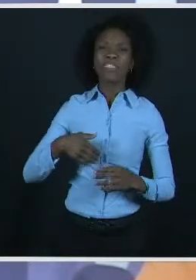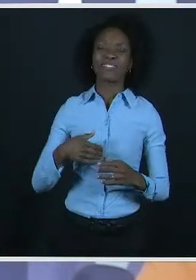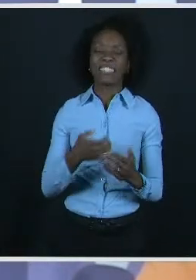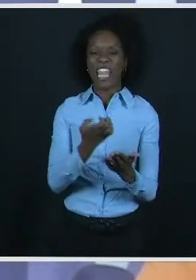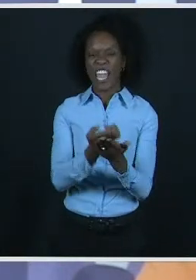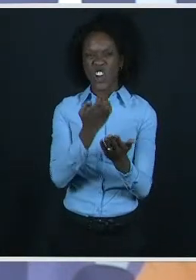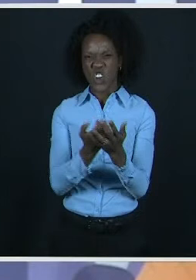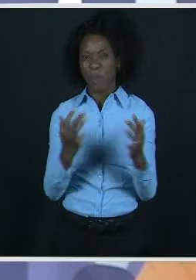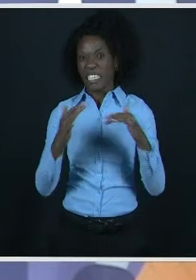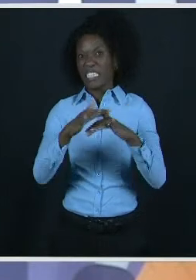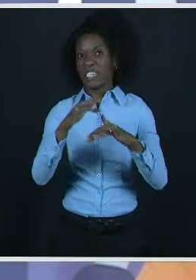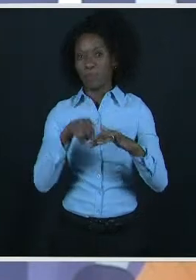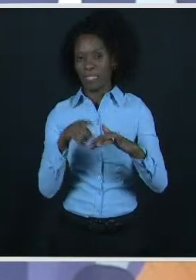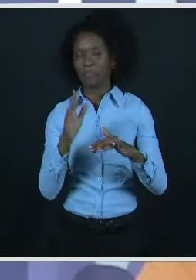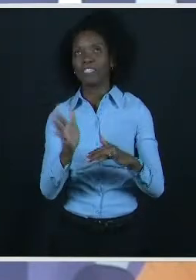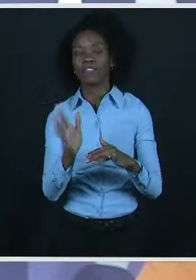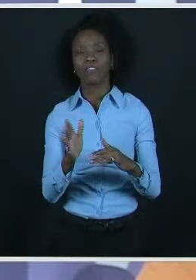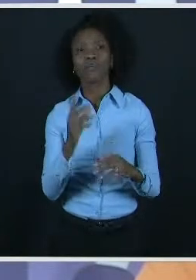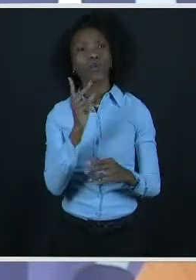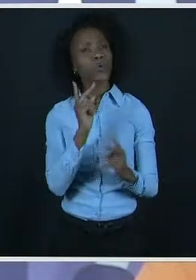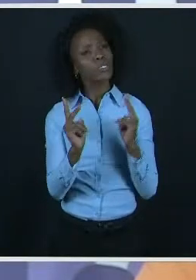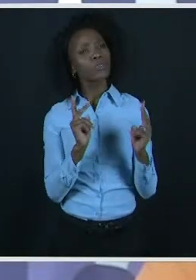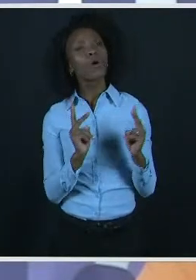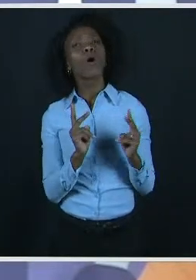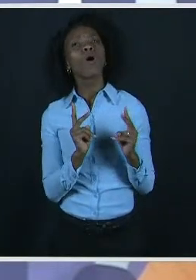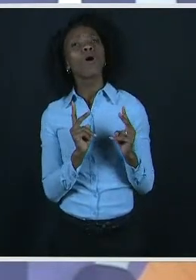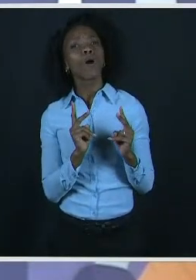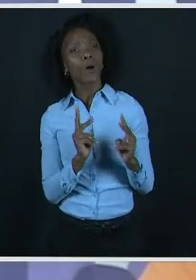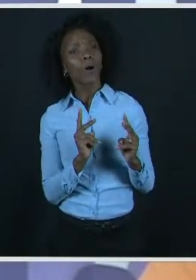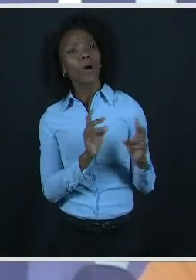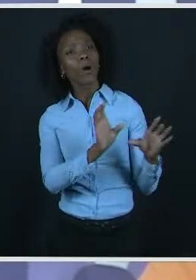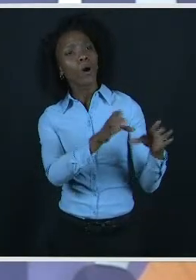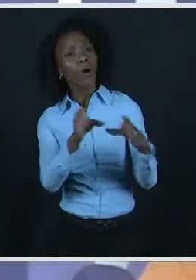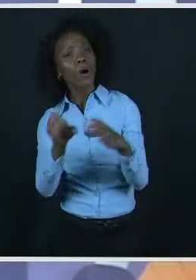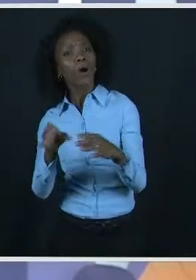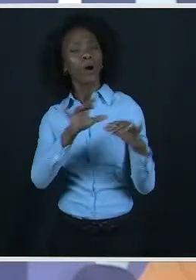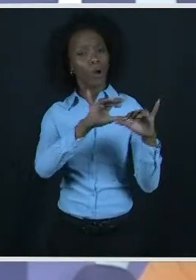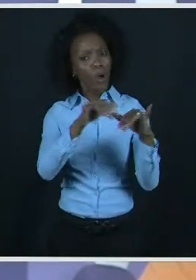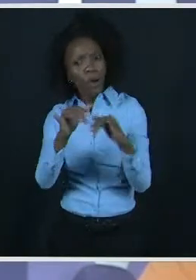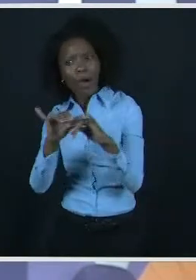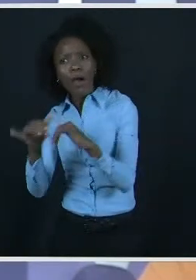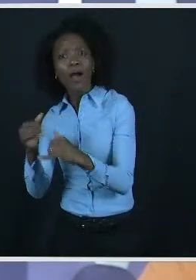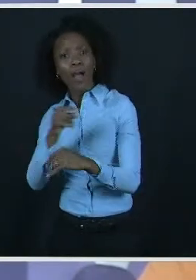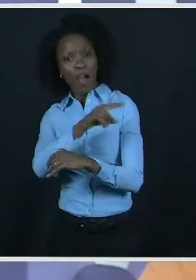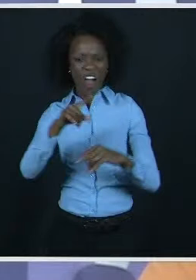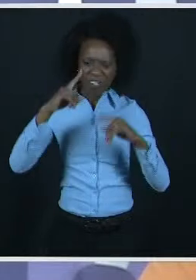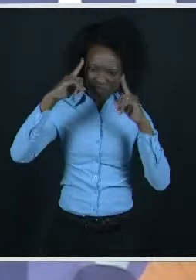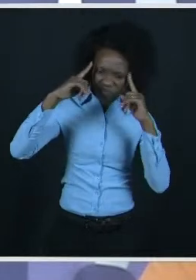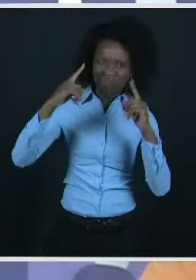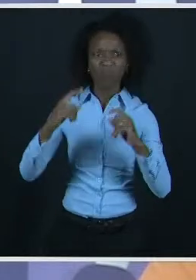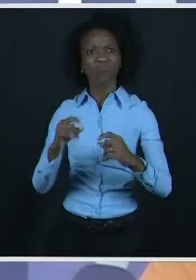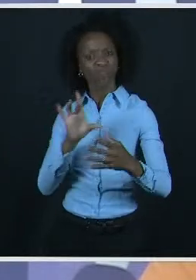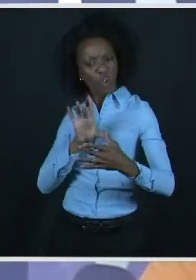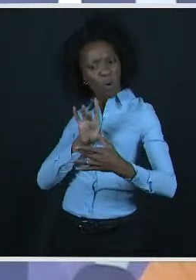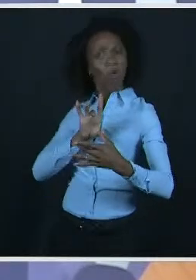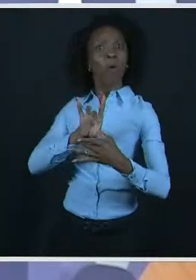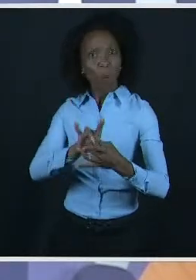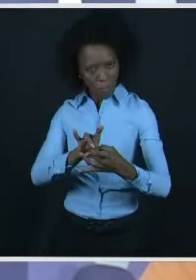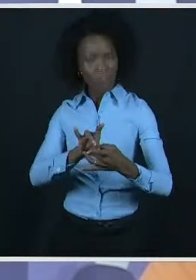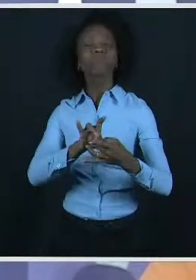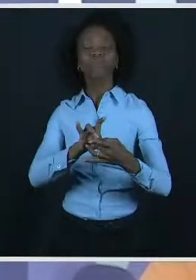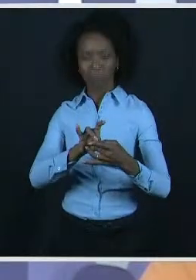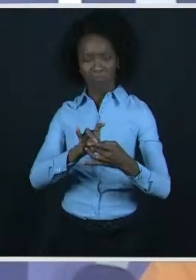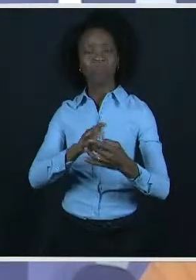have seen industry associations and companies committing to industry-wide gender